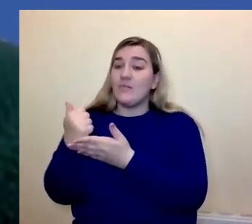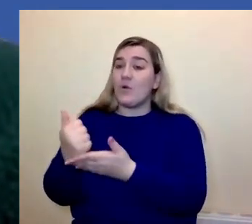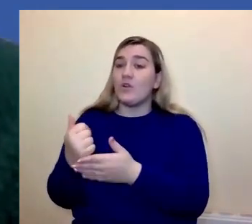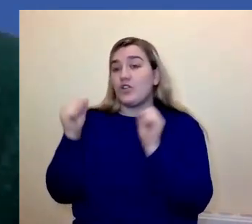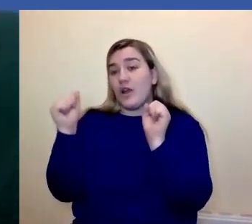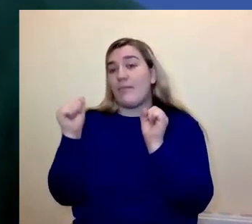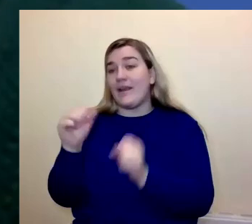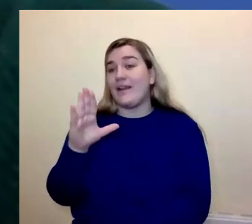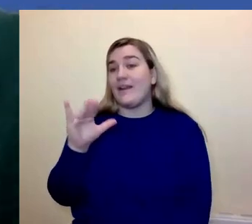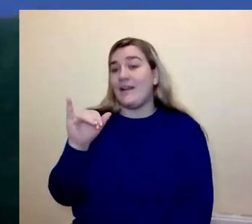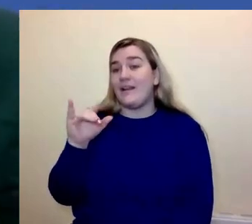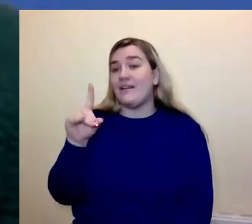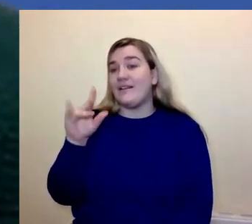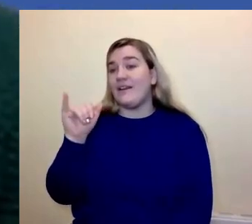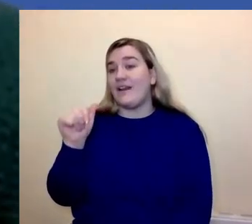Lydia.